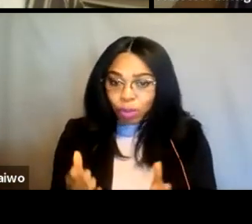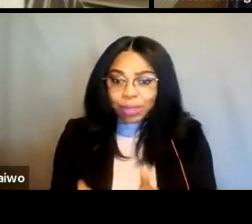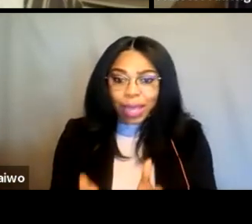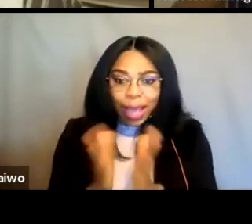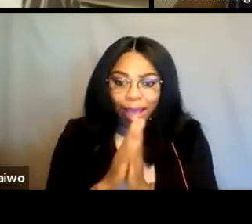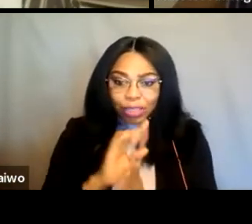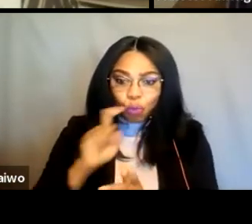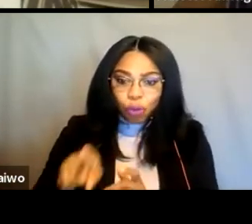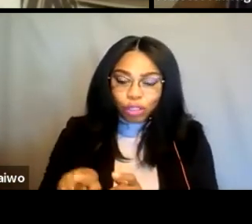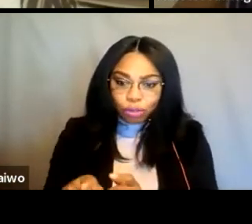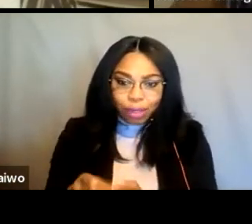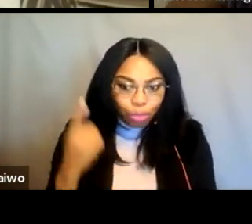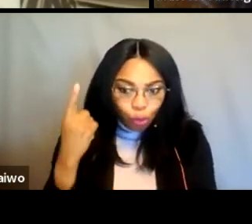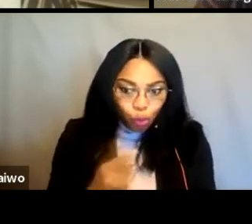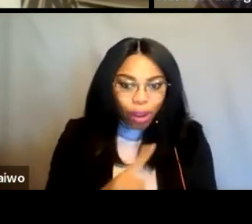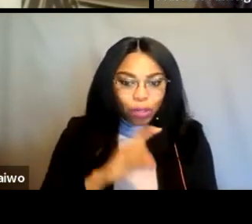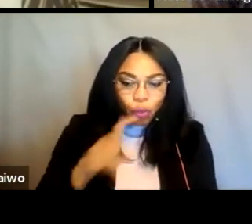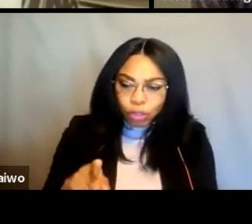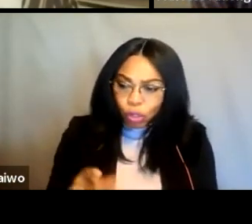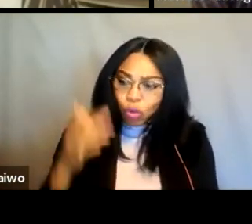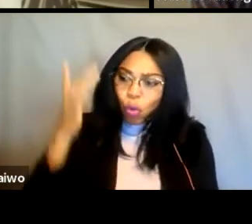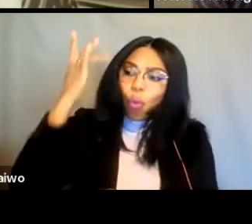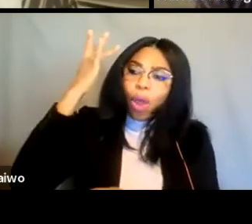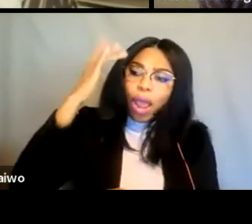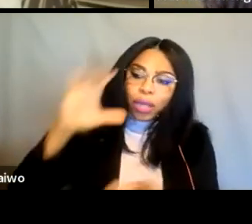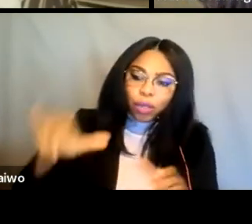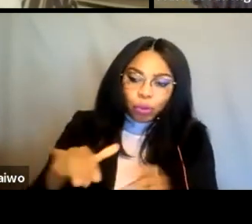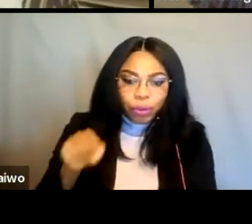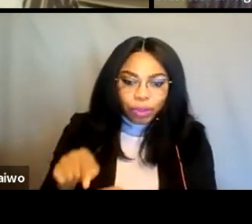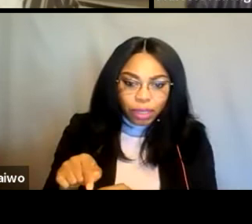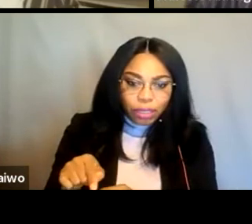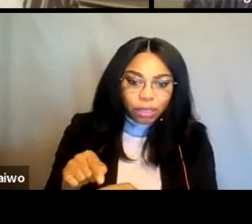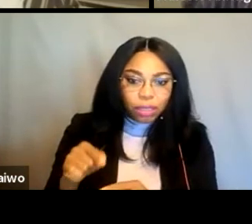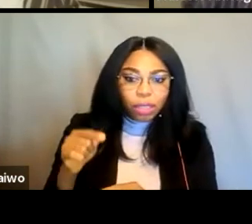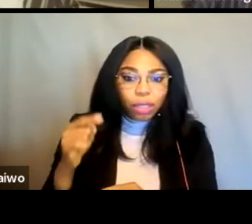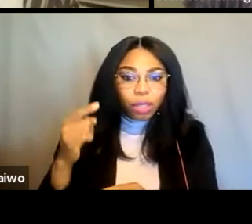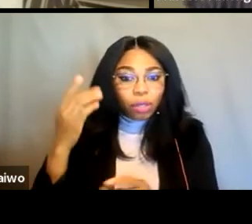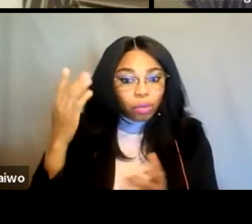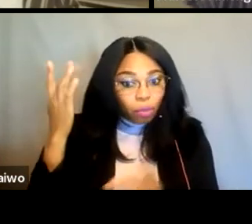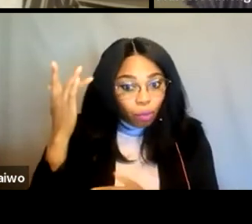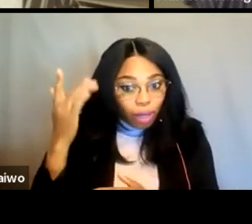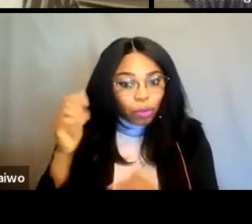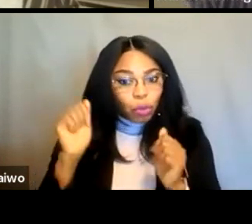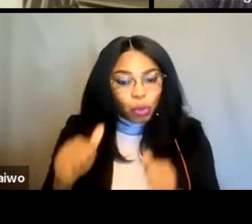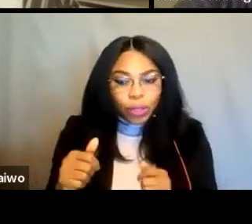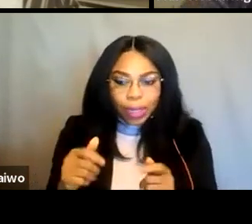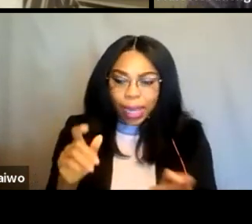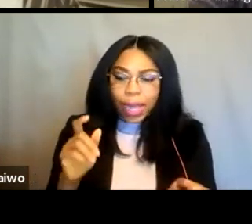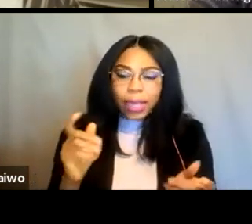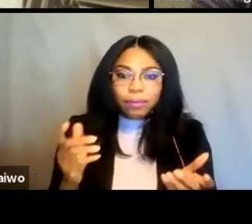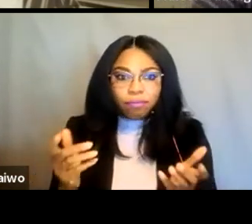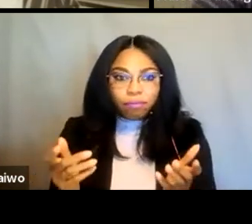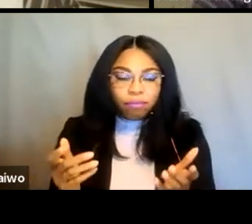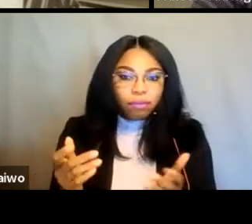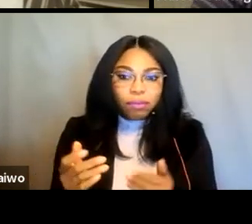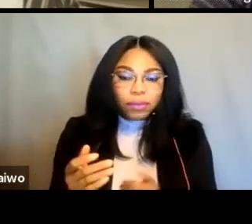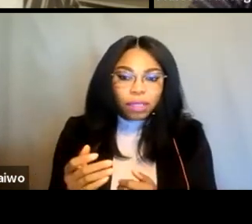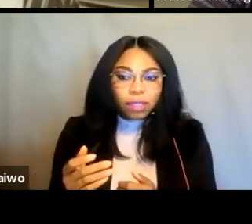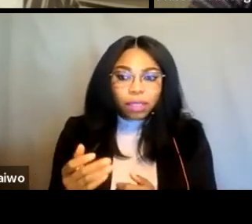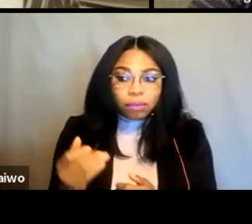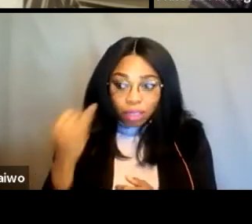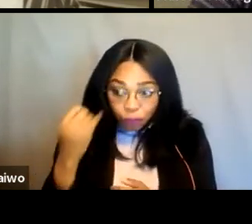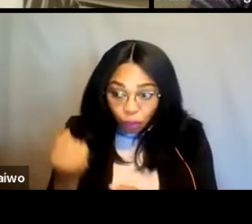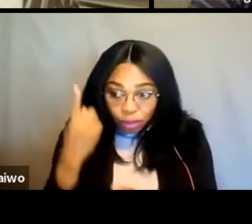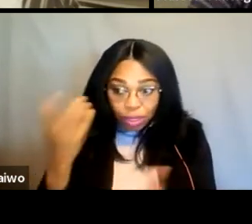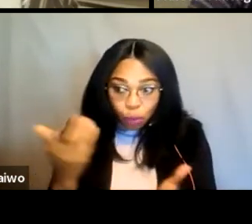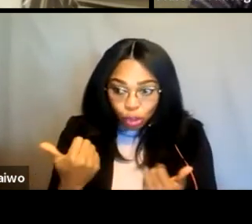question. Why are you doing this? So that you can be able to articulate, or even if you cannot, at least you have an understanding of what